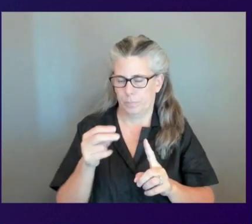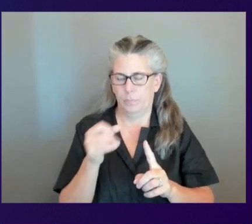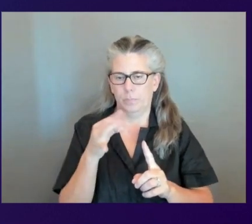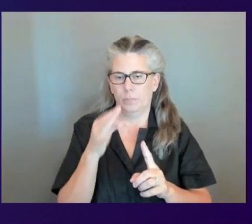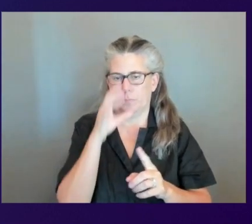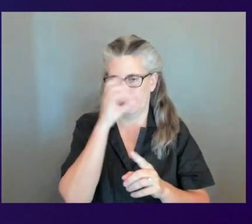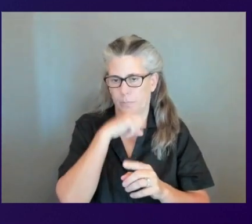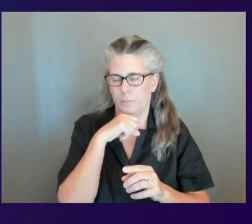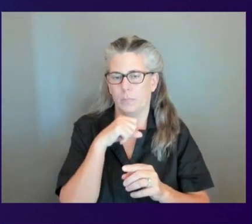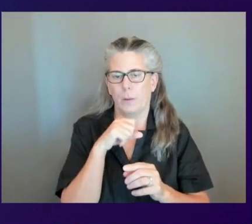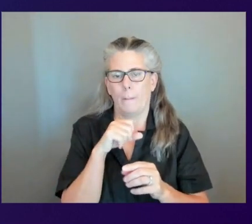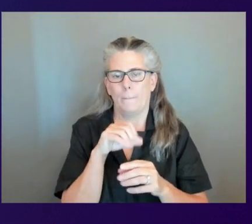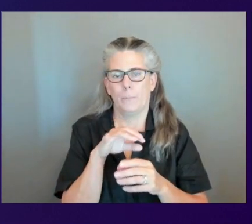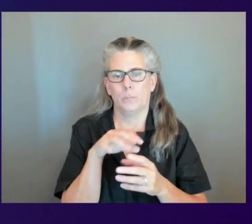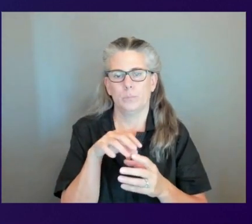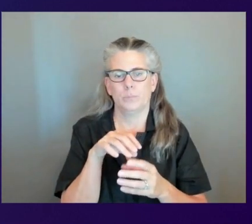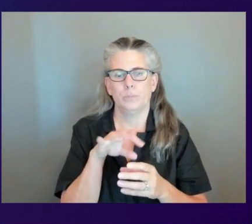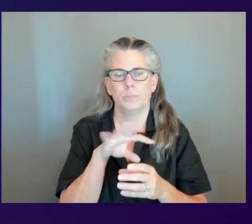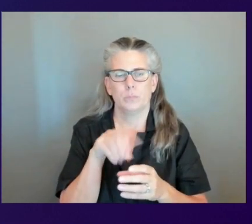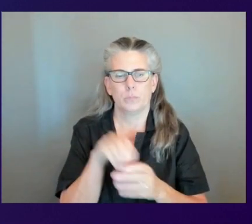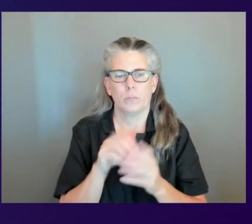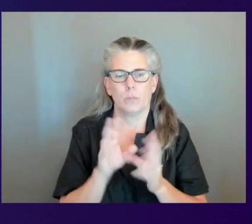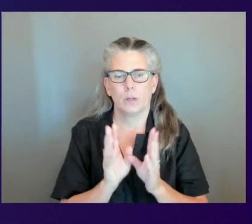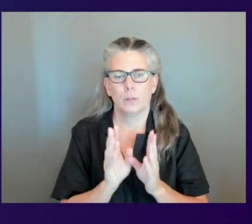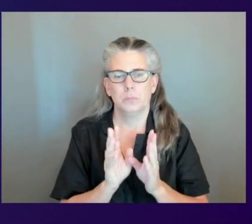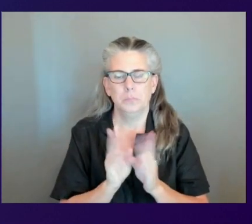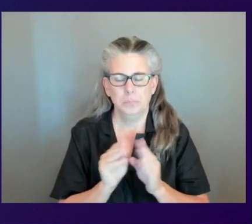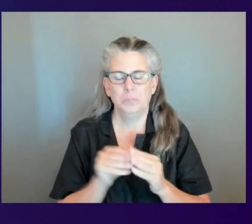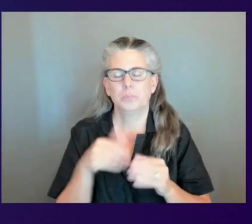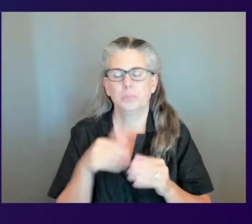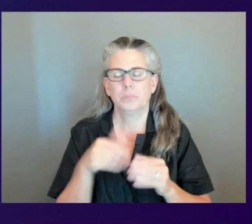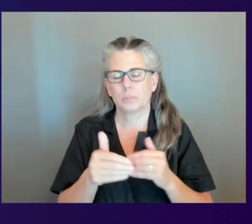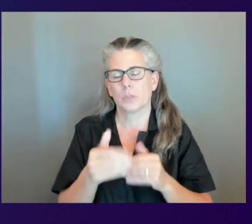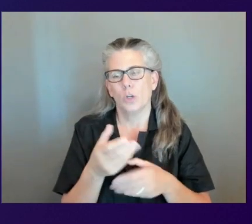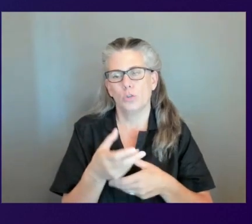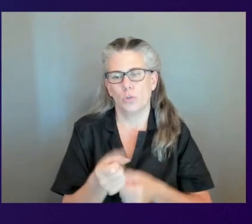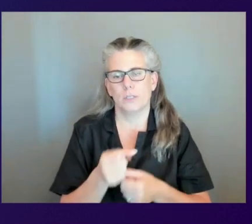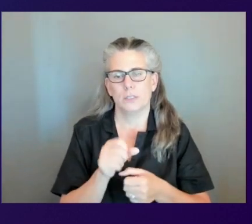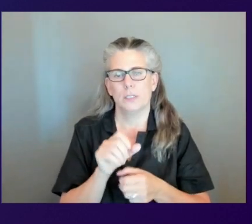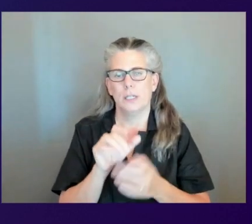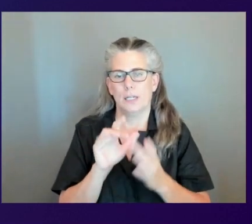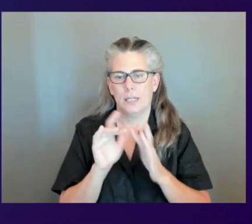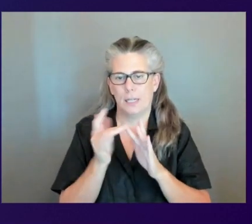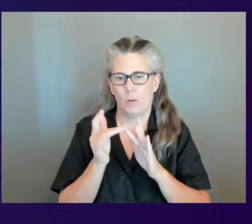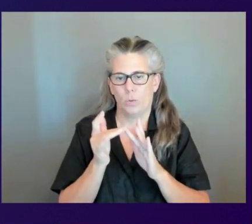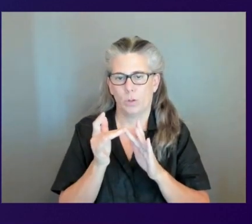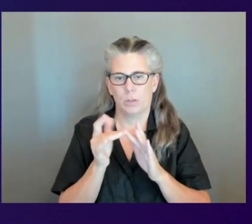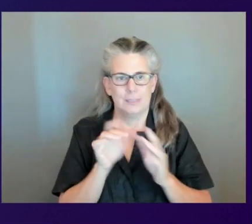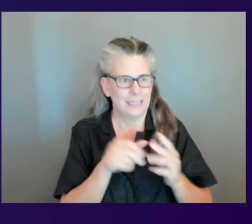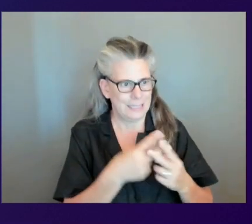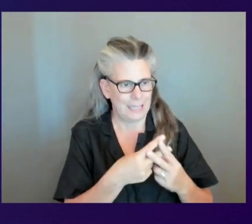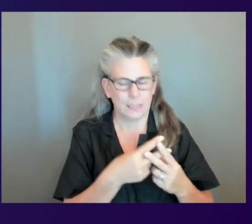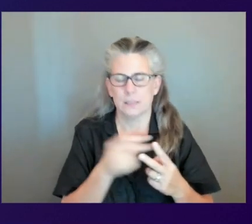I'm in a live session on a trusted network. This looks like Slack. Yep, I'm on Slack. And then from there,